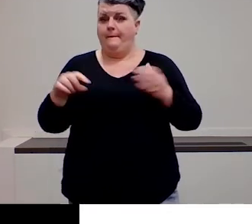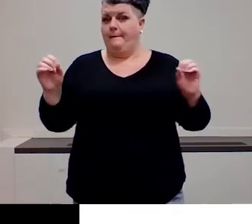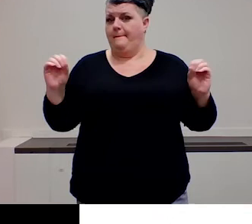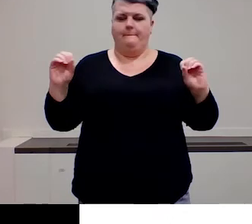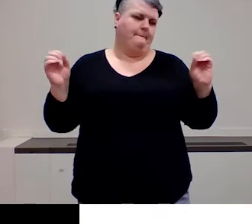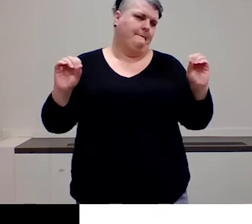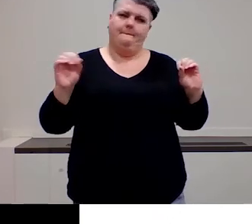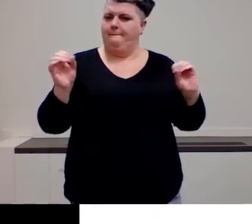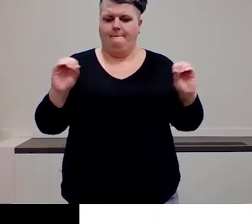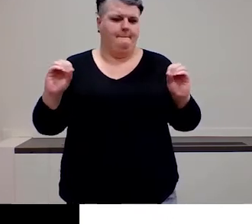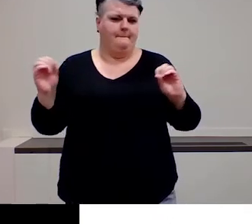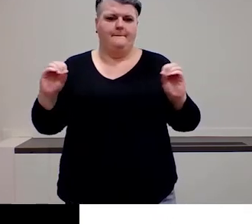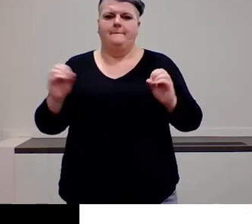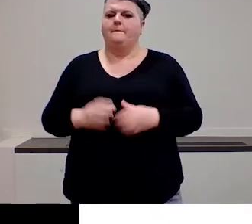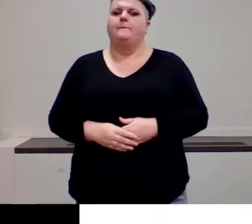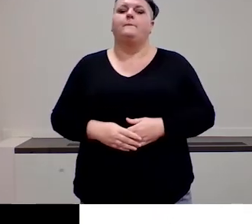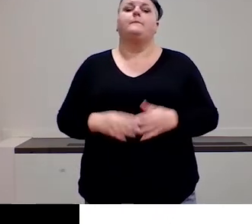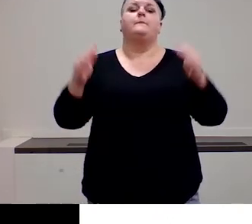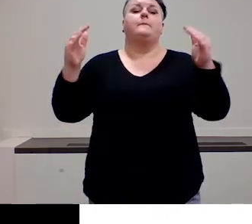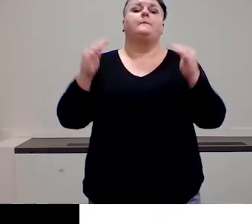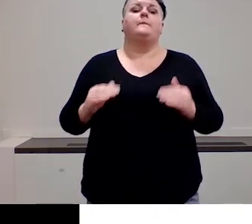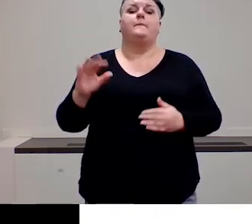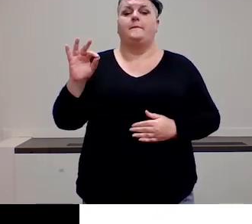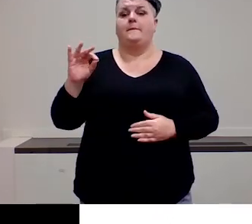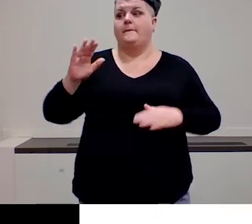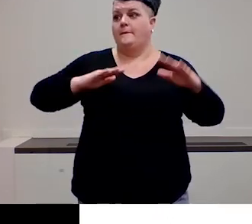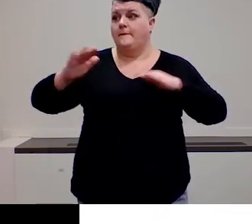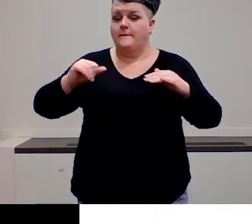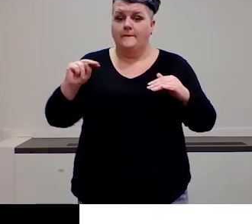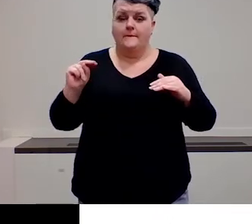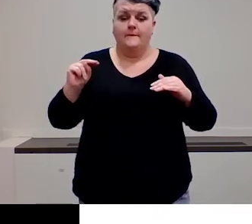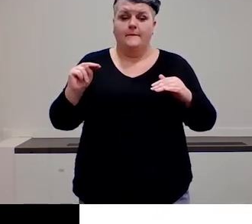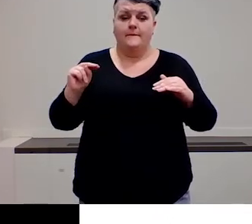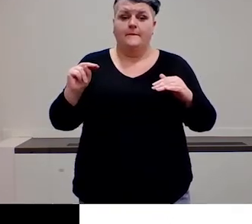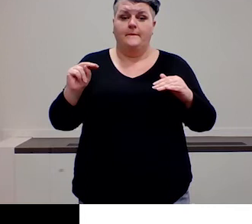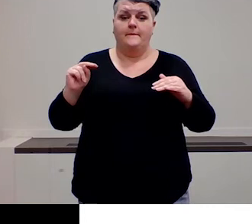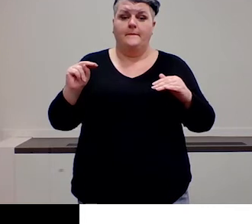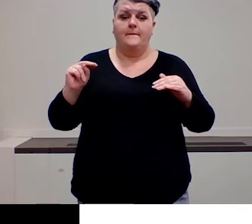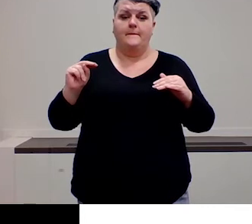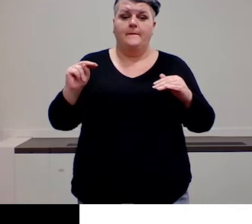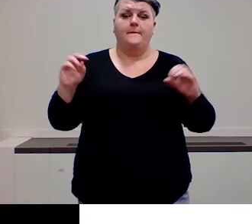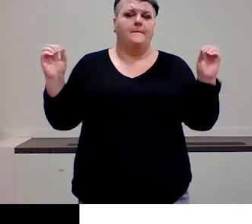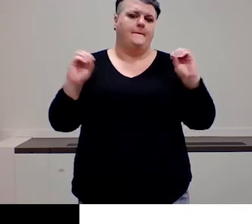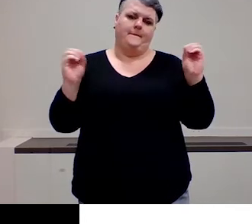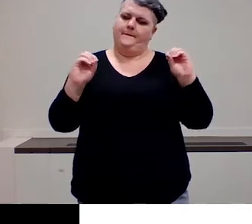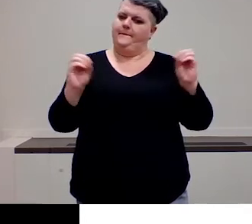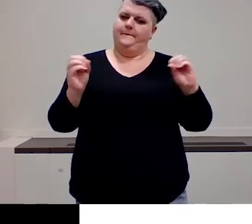it. All right, we'll move on to section 9. Are there any walk-ins this evening? There are